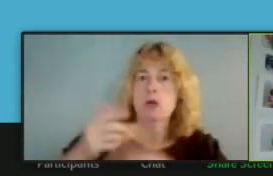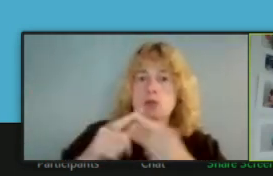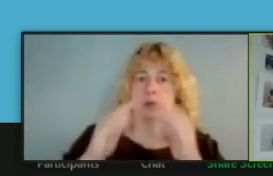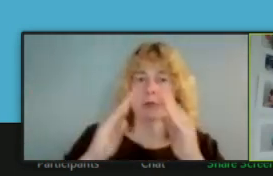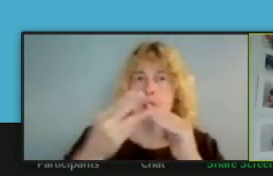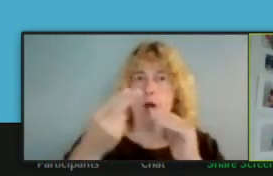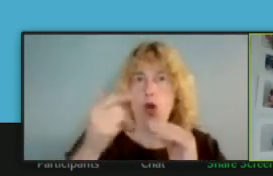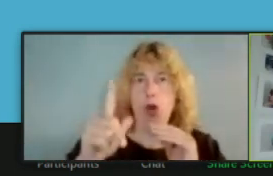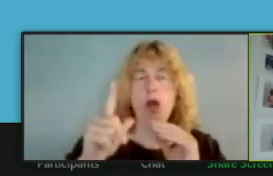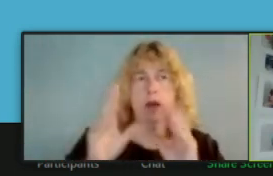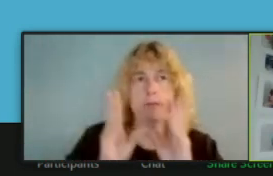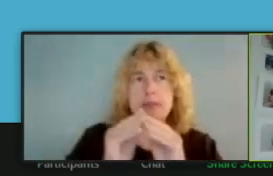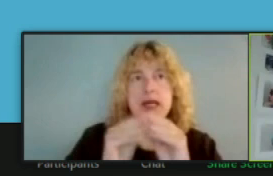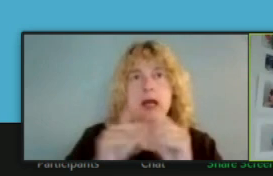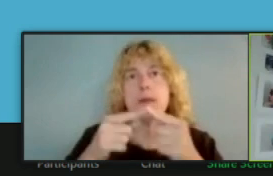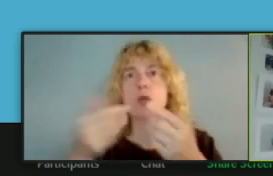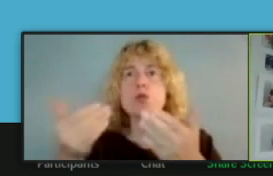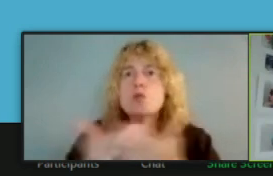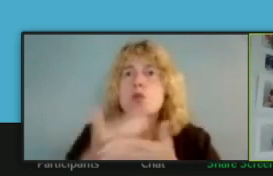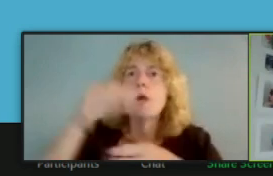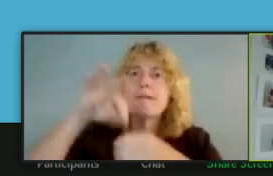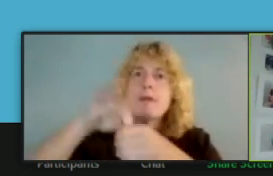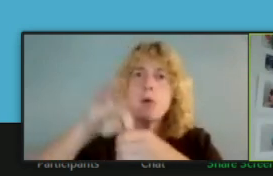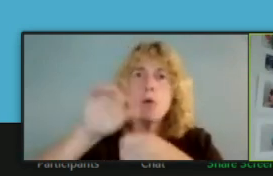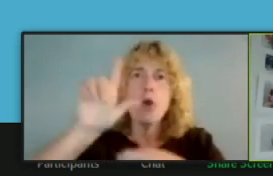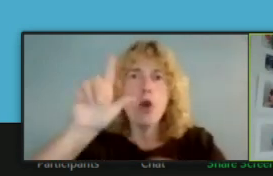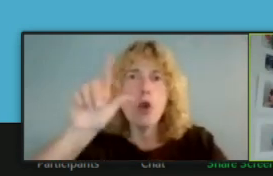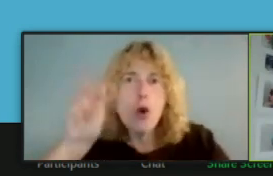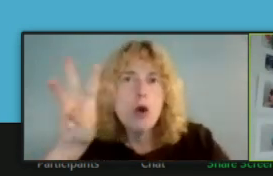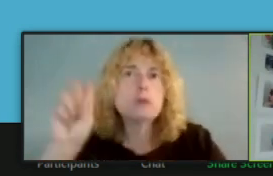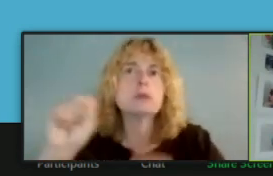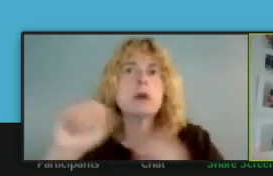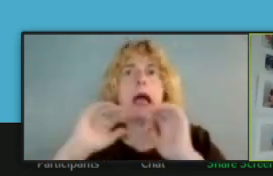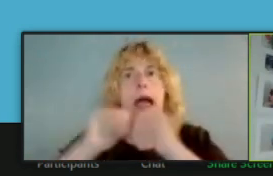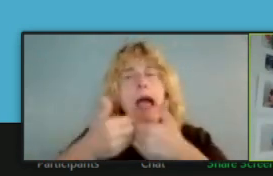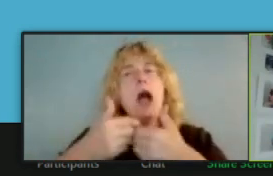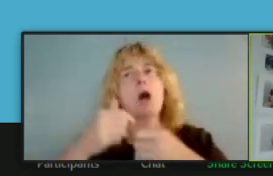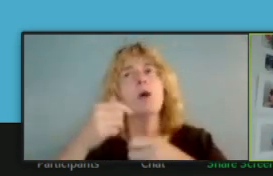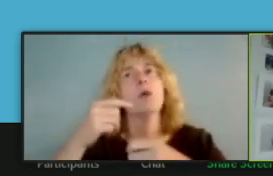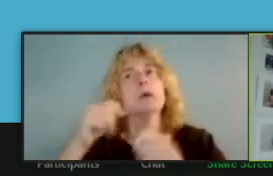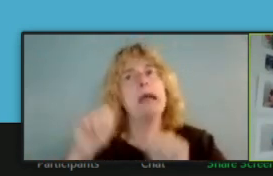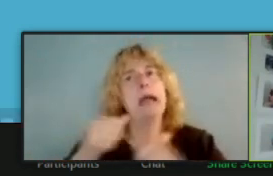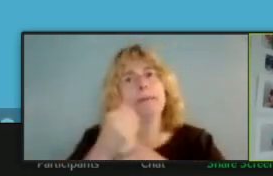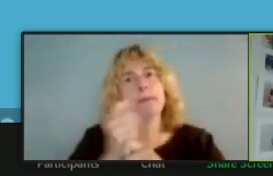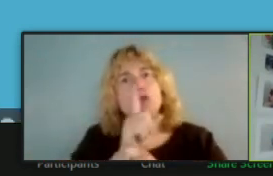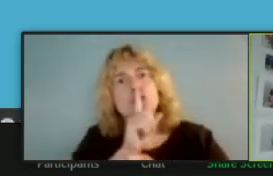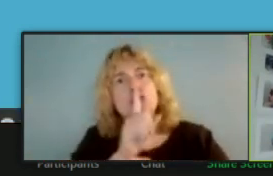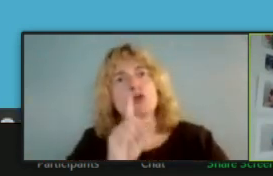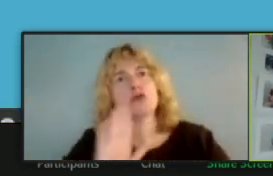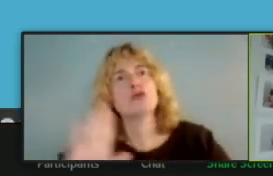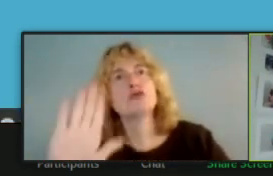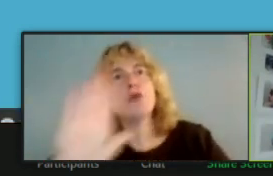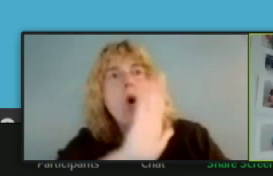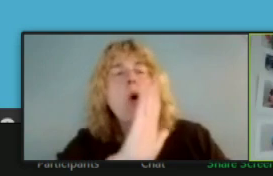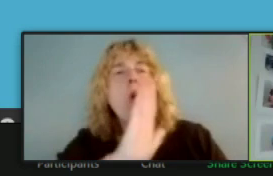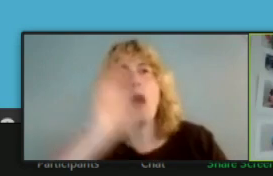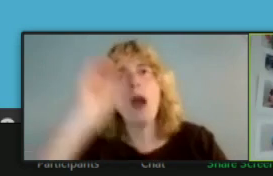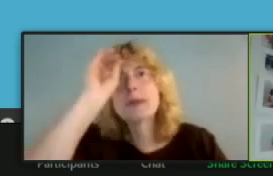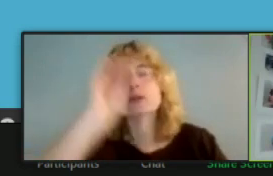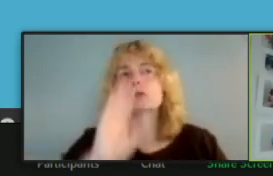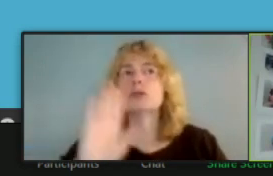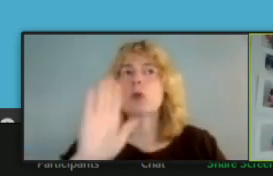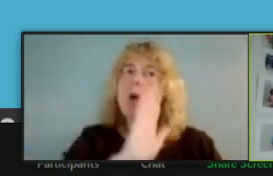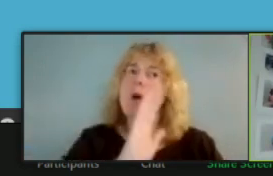laws and how we make sure that our voices are heard. So if you haven't already, register to